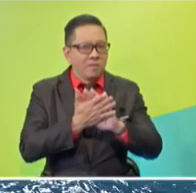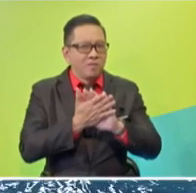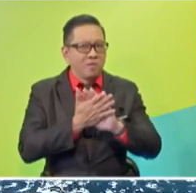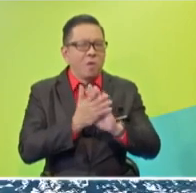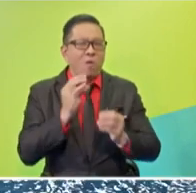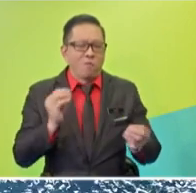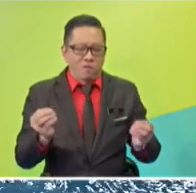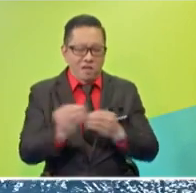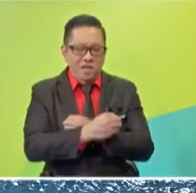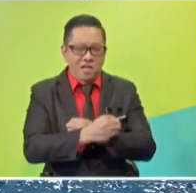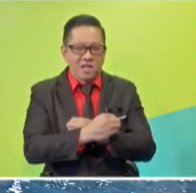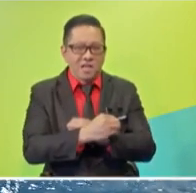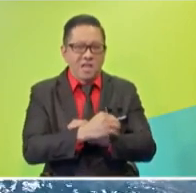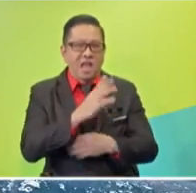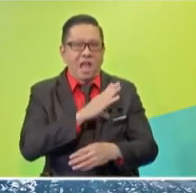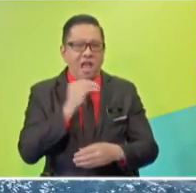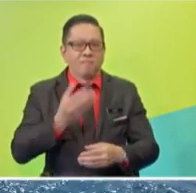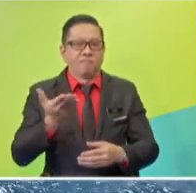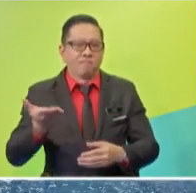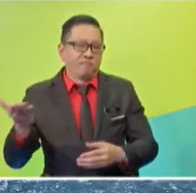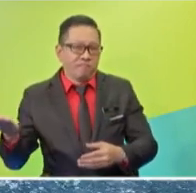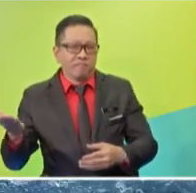buildings, and other facilities.